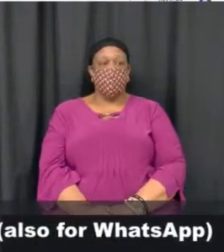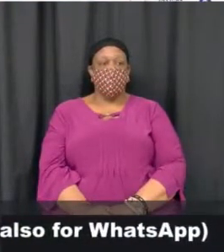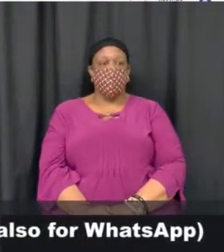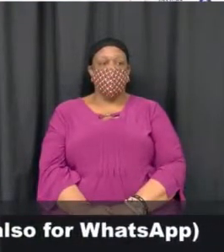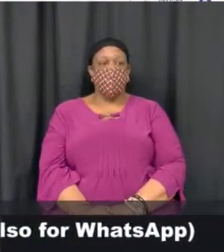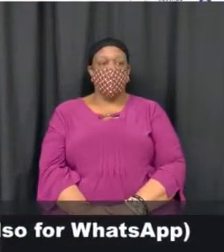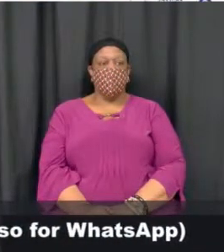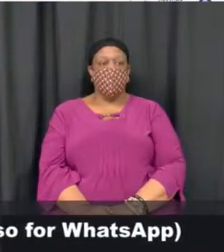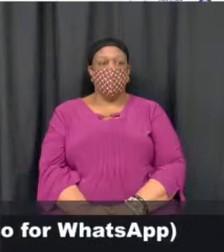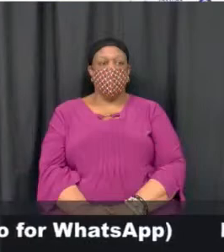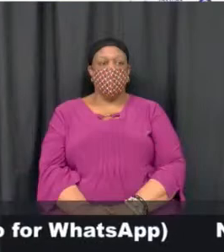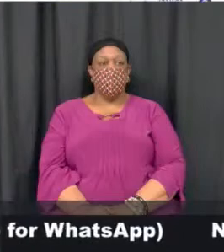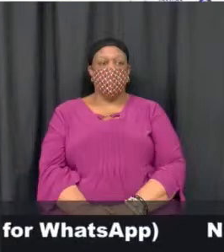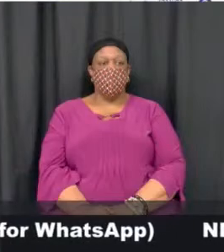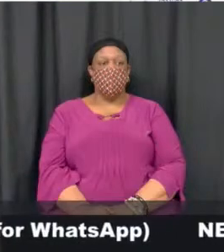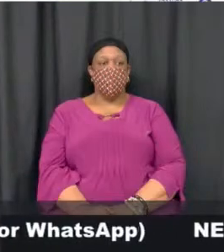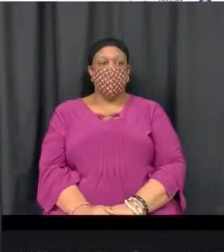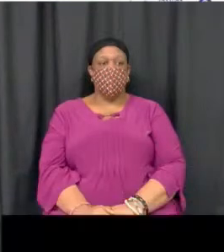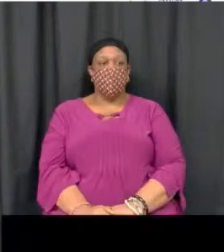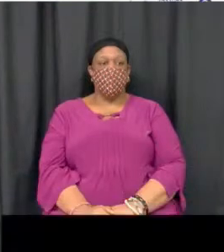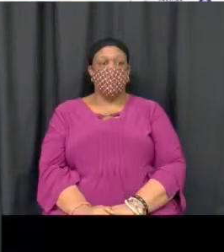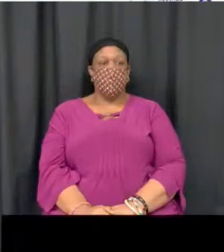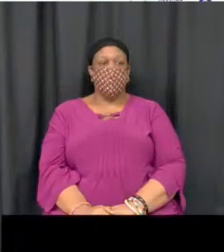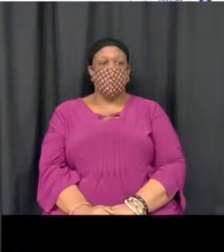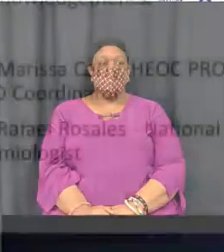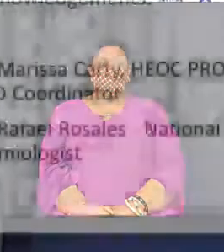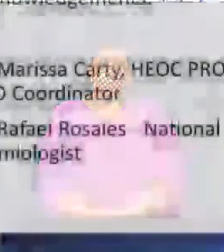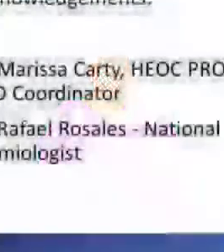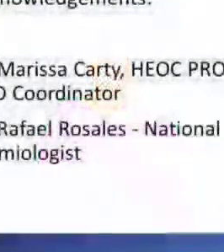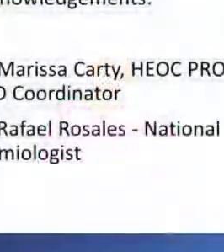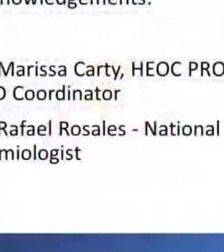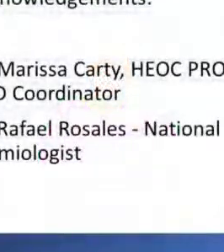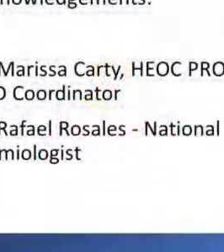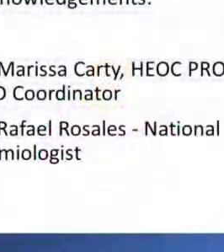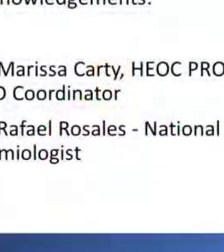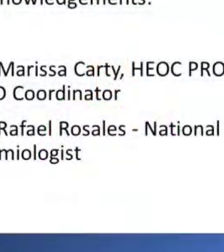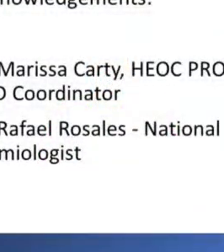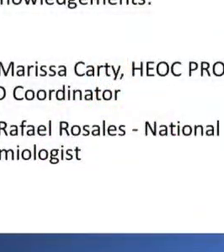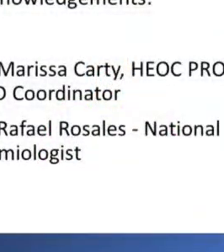Thank you, Mr. Williams, and a pleasant good afternoon to everyone.